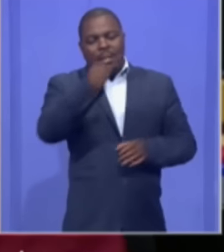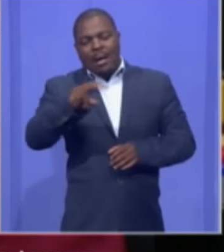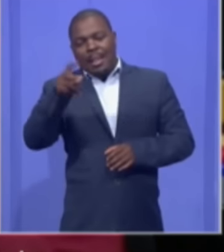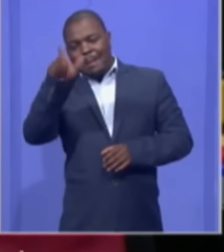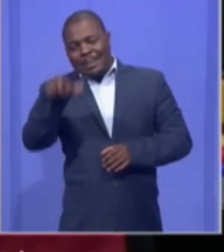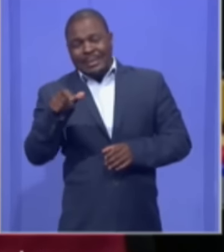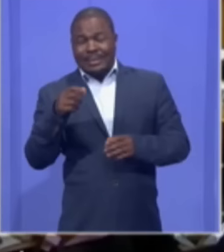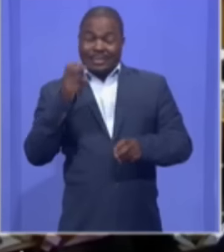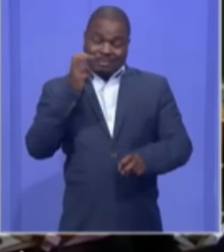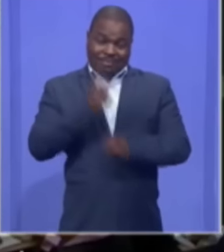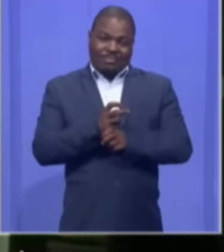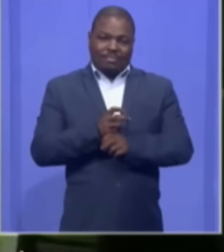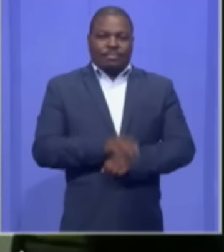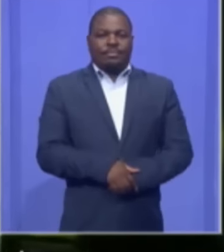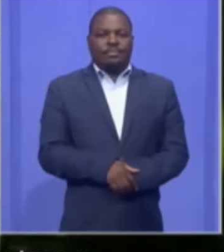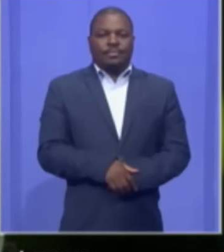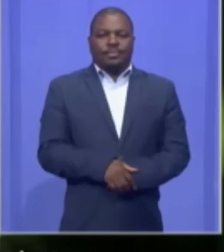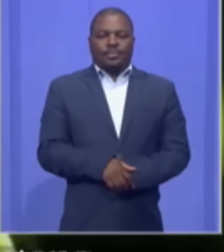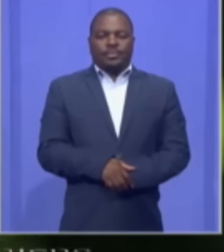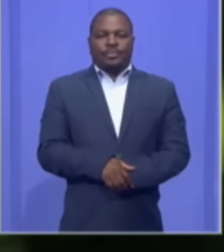parlamenteng.